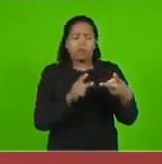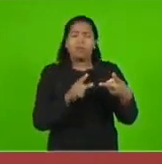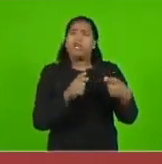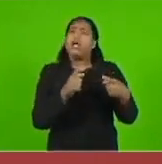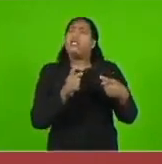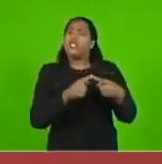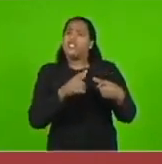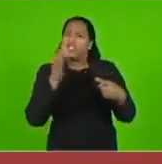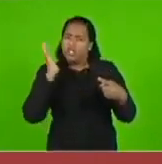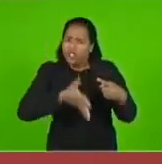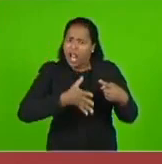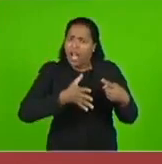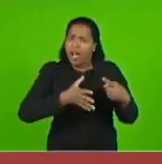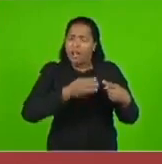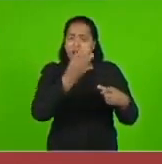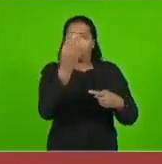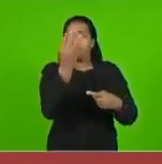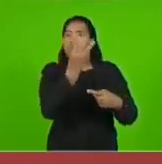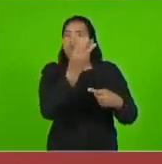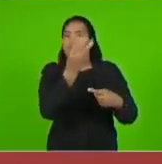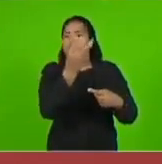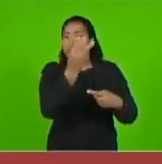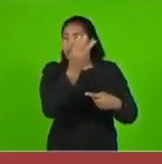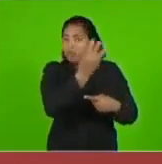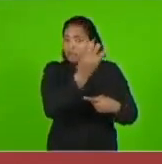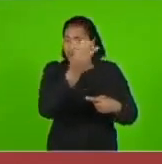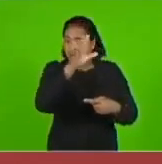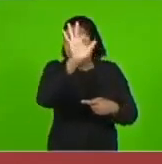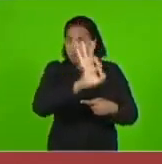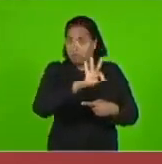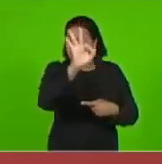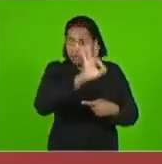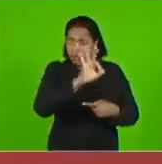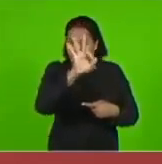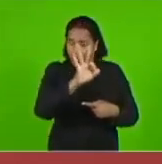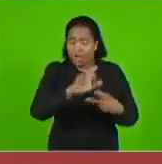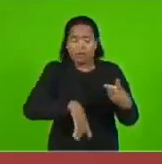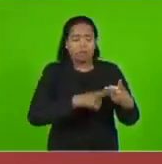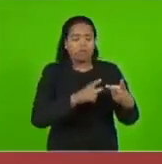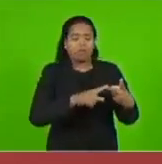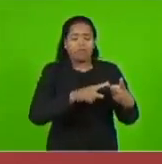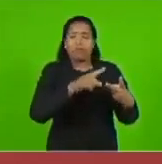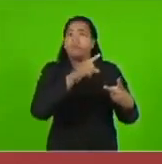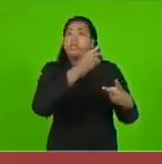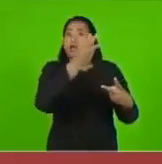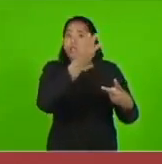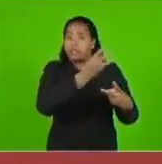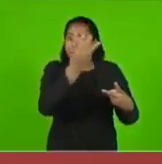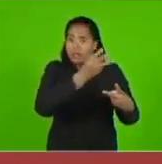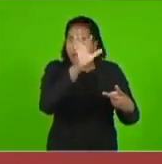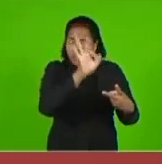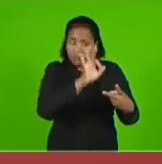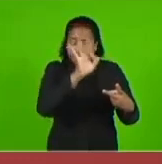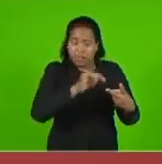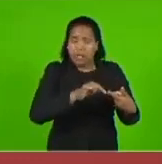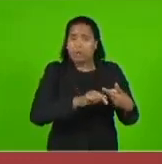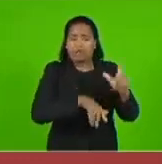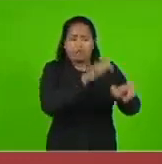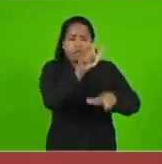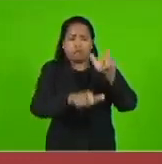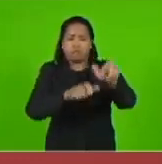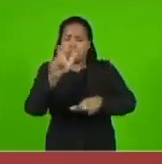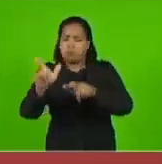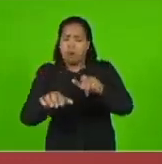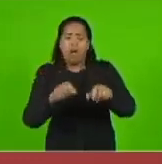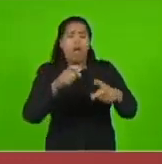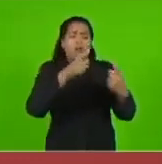here is, has the first trumpet sounded, the third part of the, including, it's